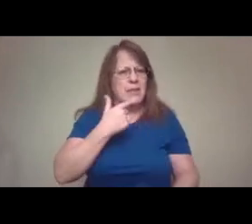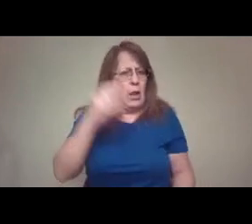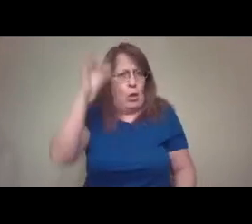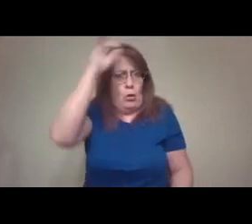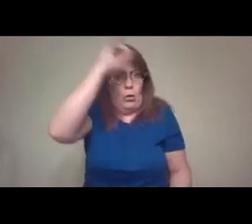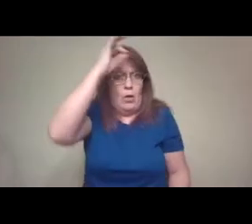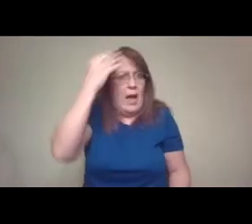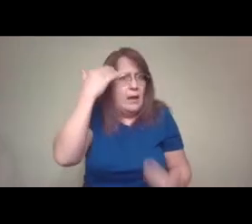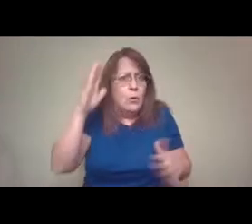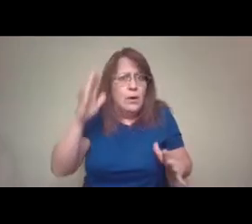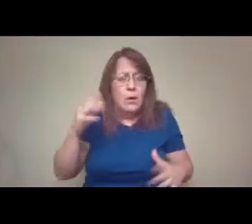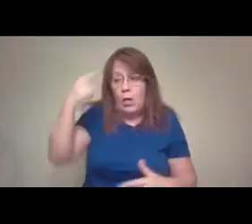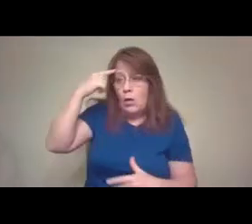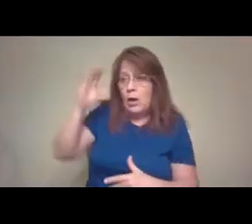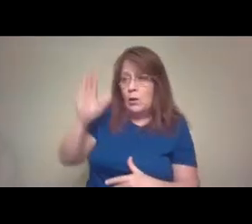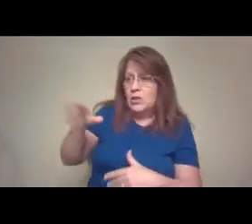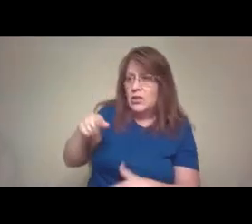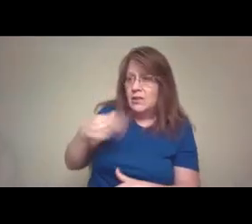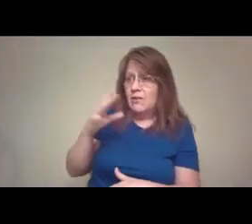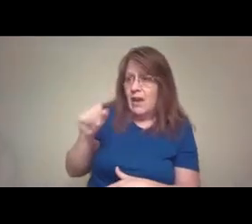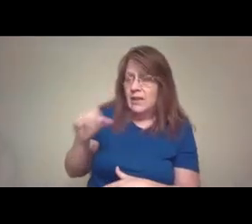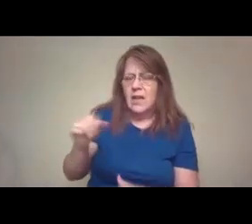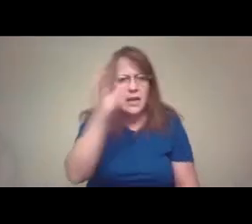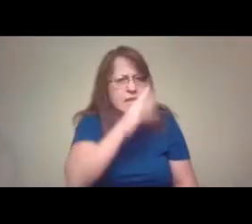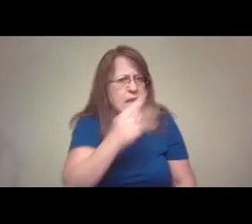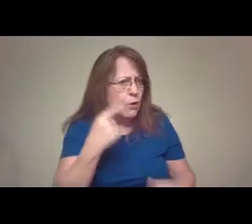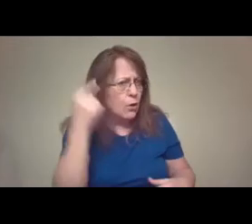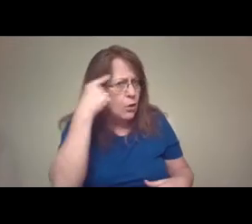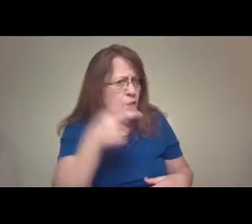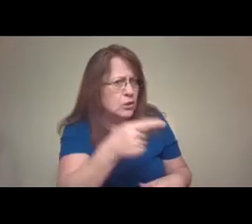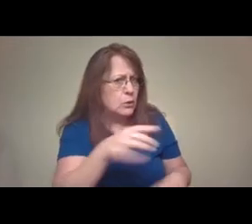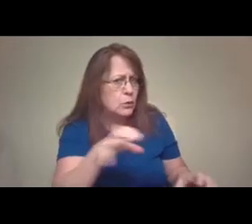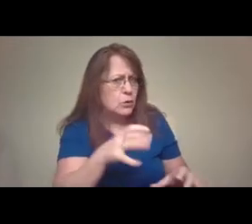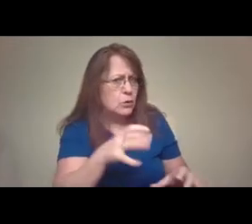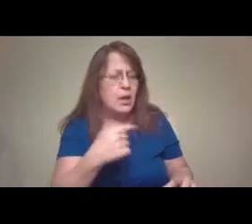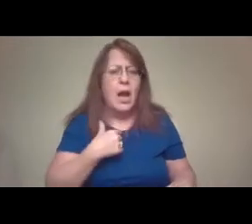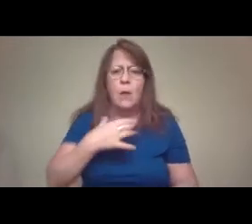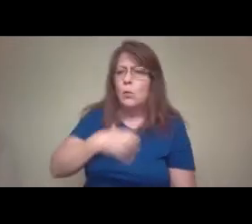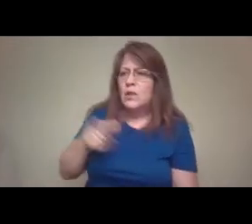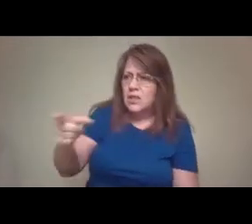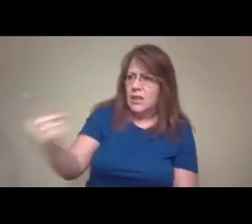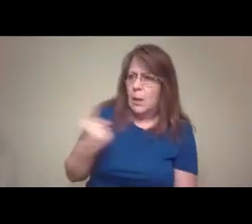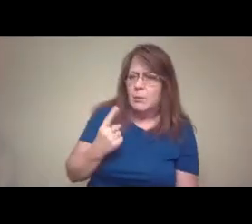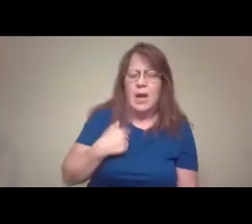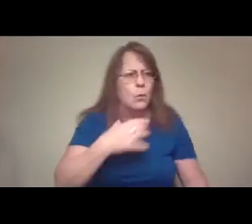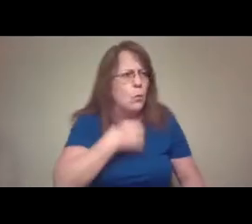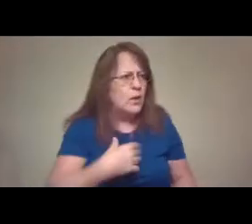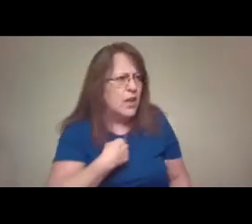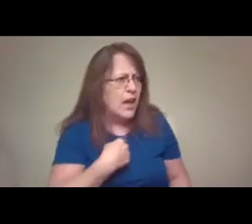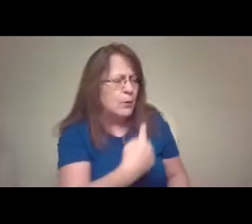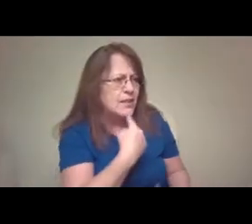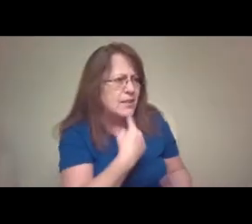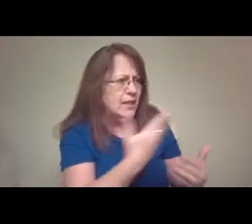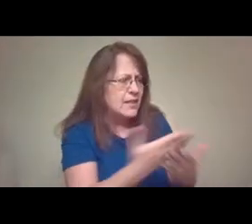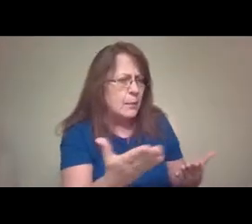he was going through. I never thought she'd do it. I wish he'd come to me. I wish he'd said something. I wish I'd said something. When it's too late. So if you